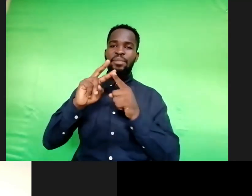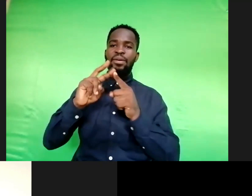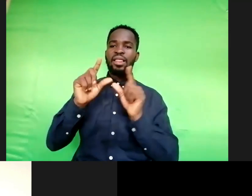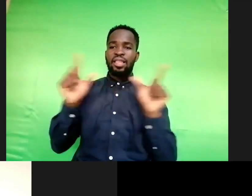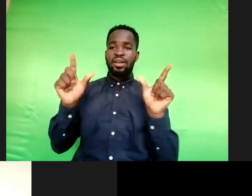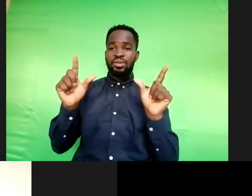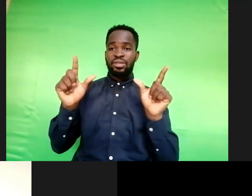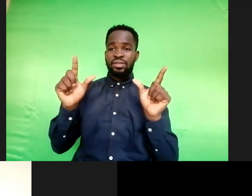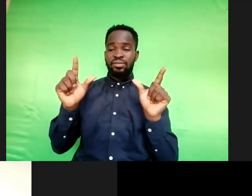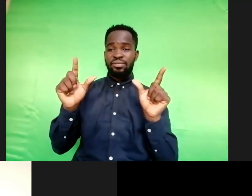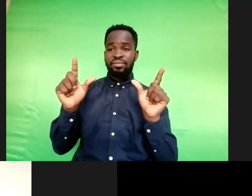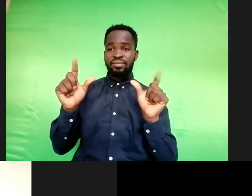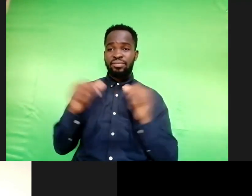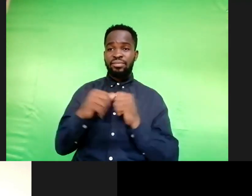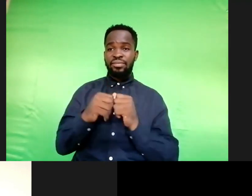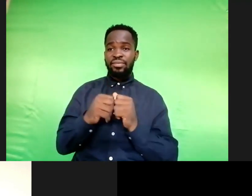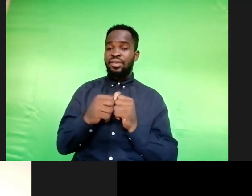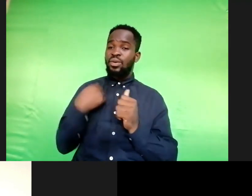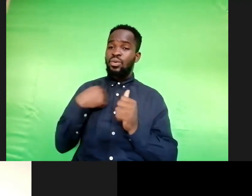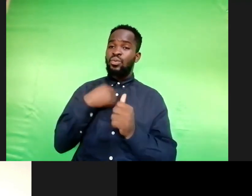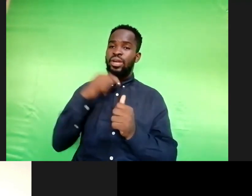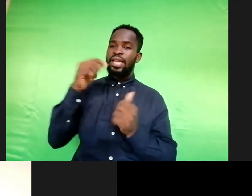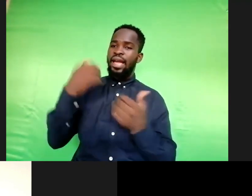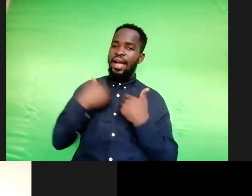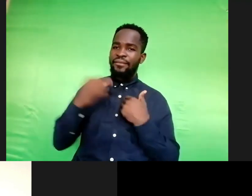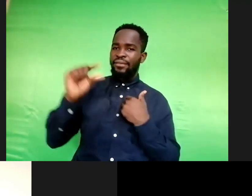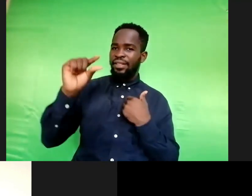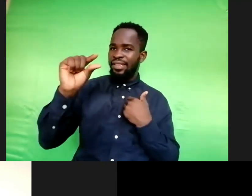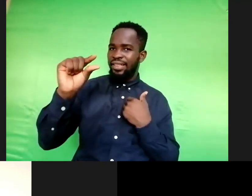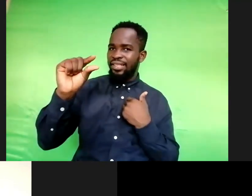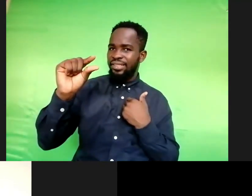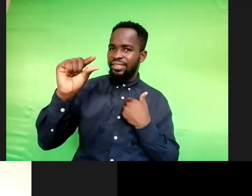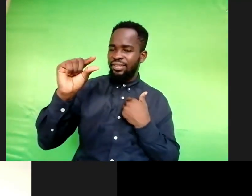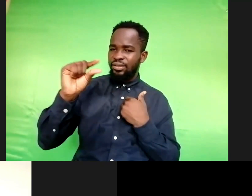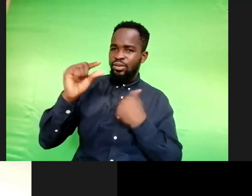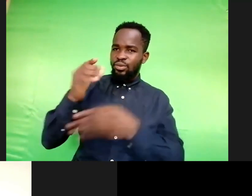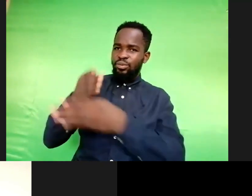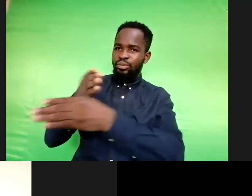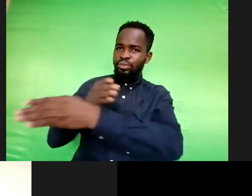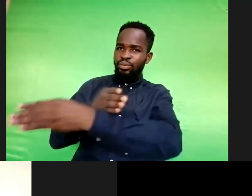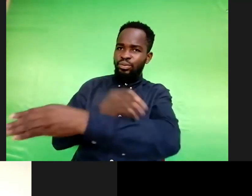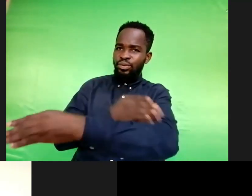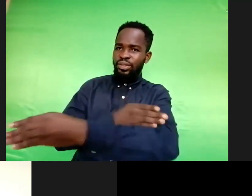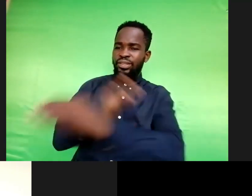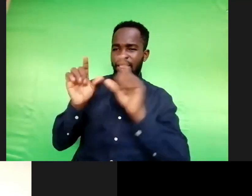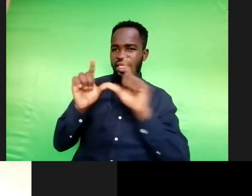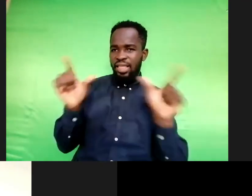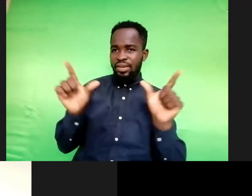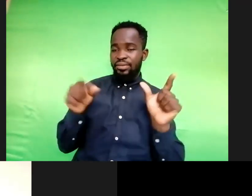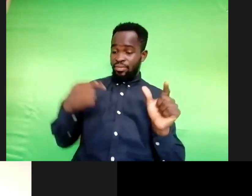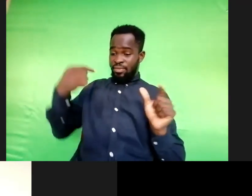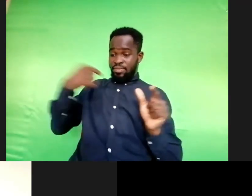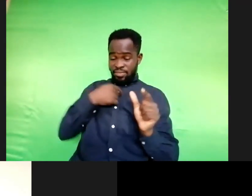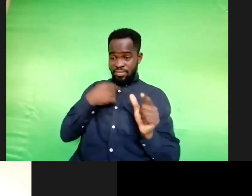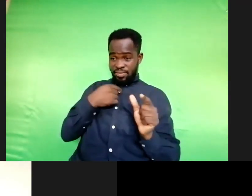signs that we have little hope of progress in language. As I have said, the hope